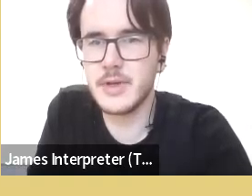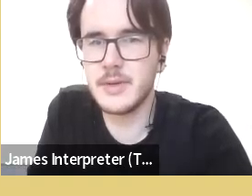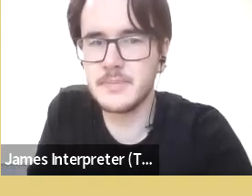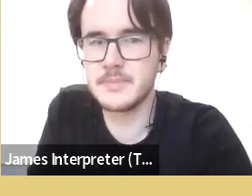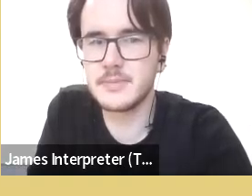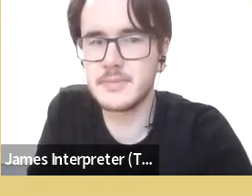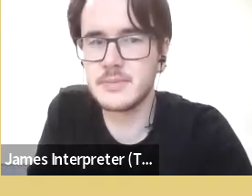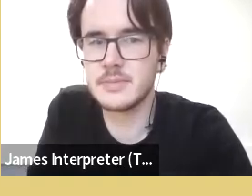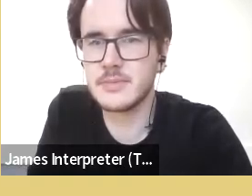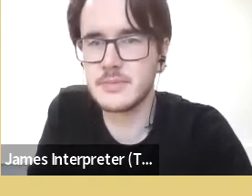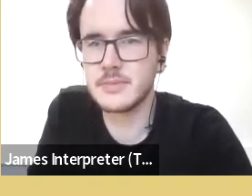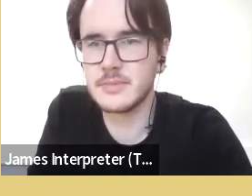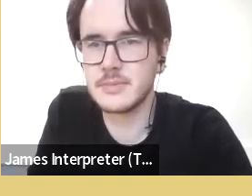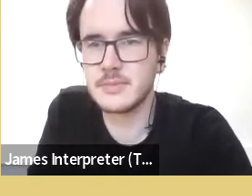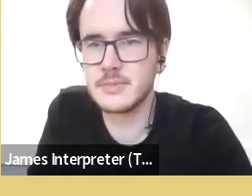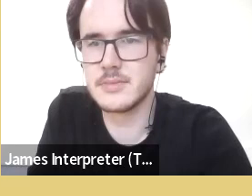Coffee.